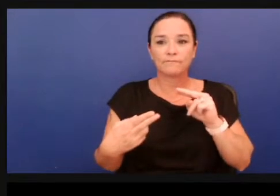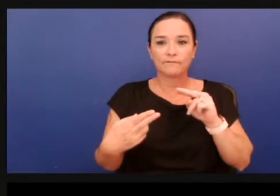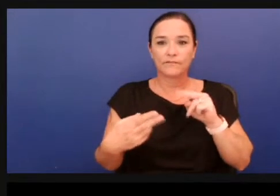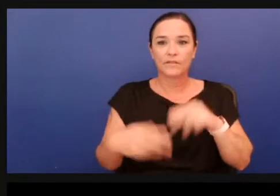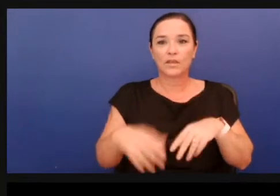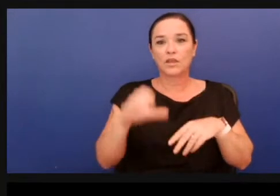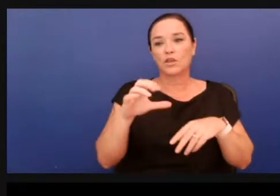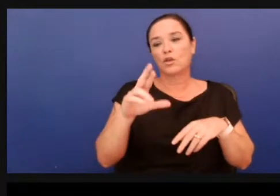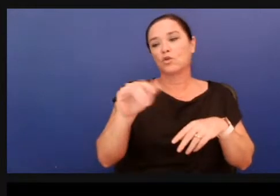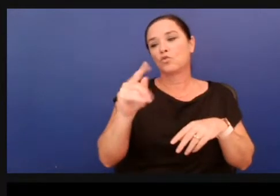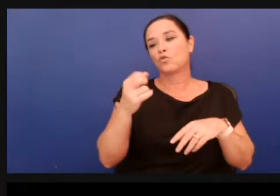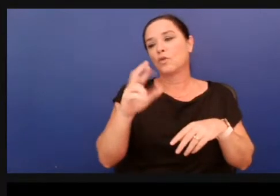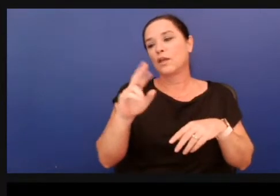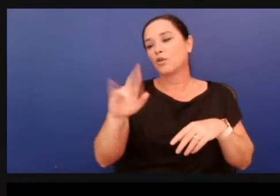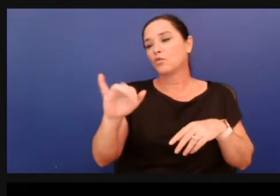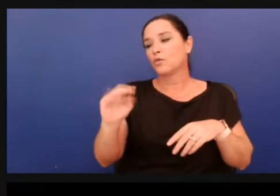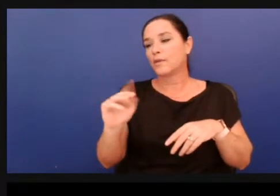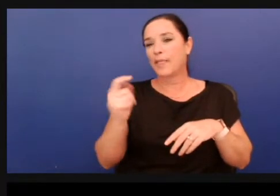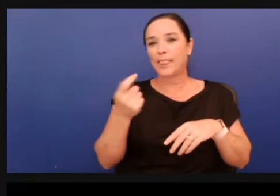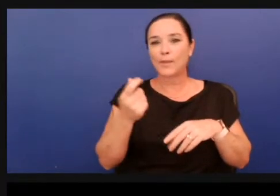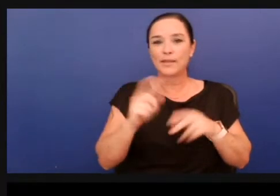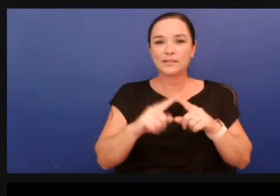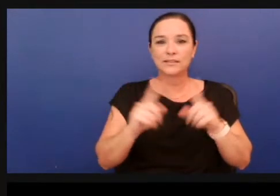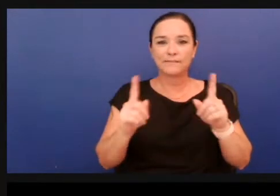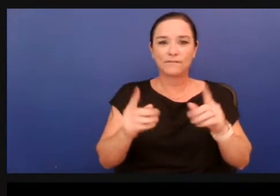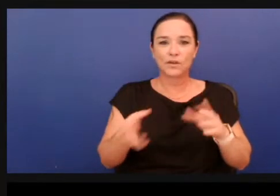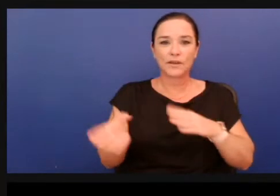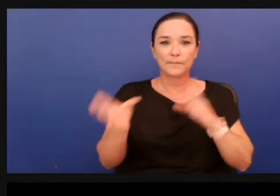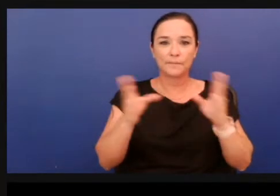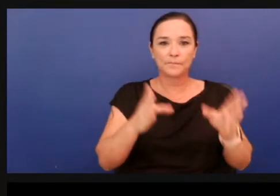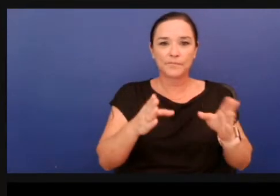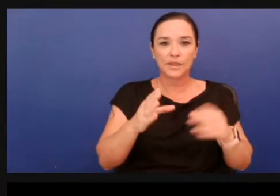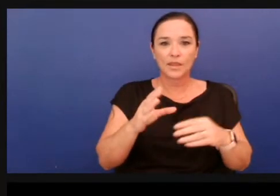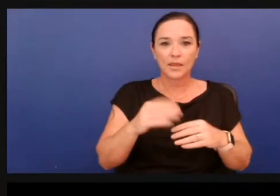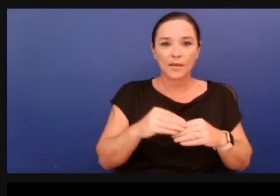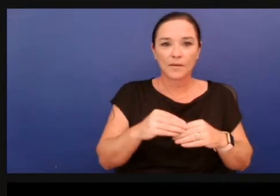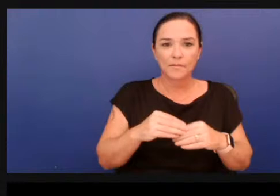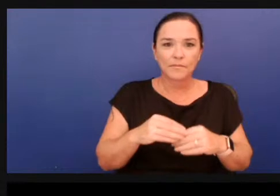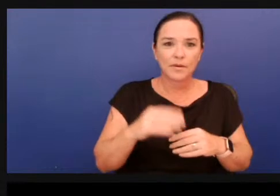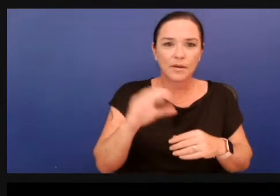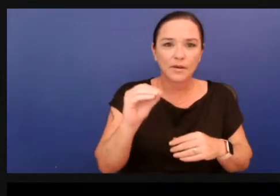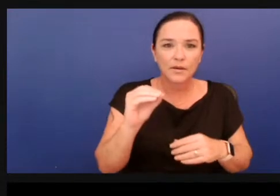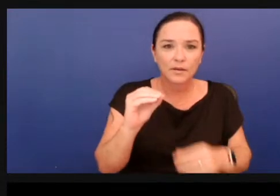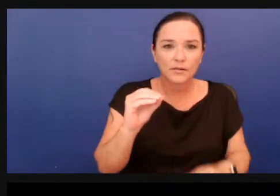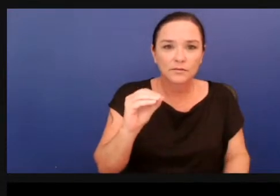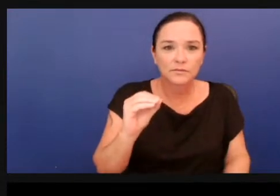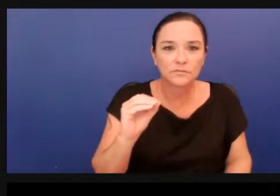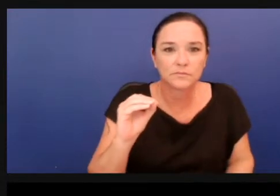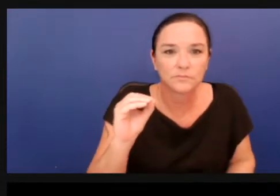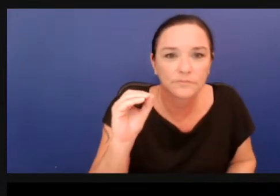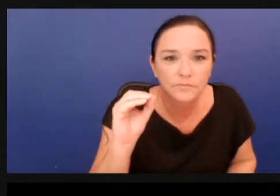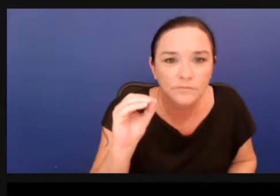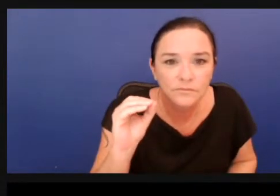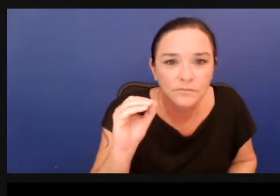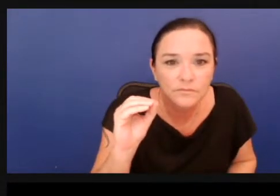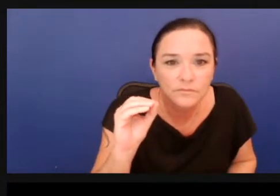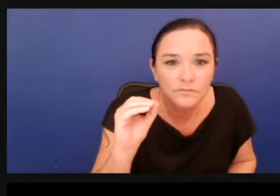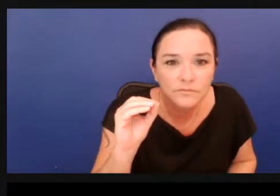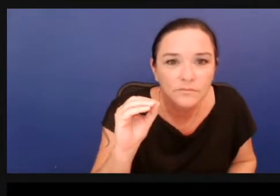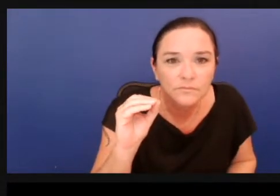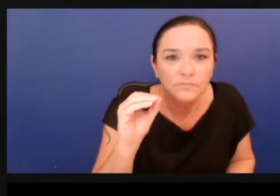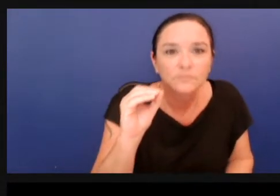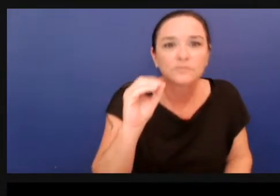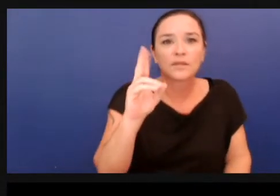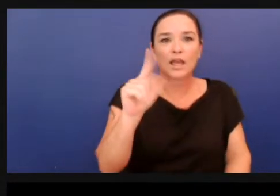a little different to adjust there, but here's an outlet station closer to that pipeline, the Southwest Rift Connector. We still,